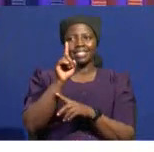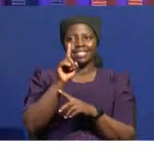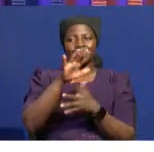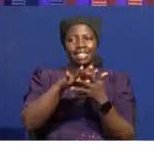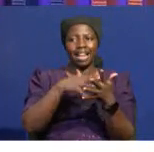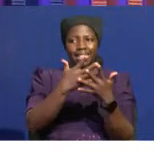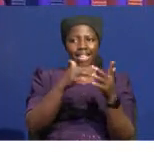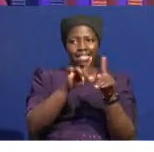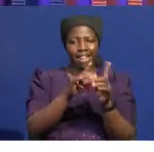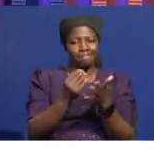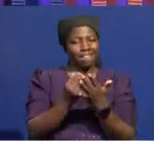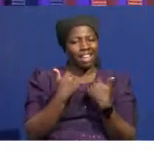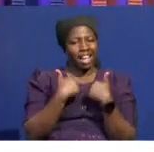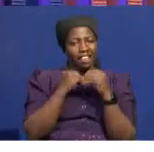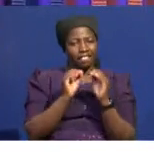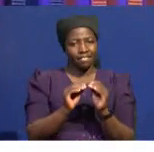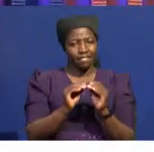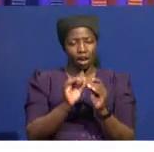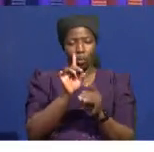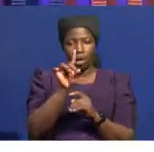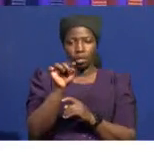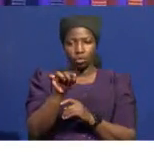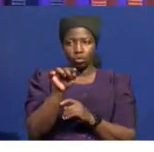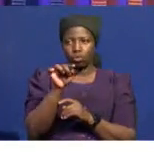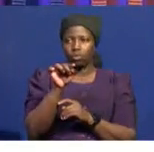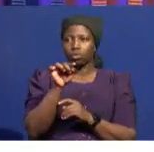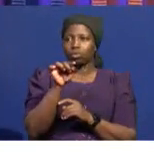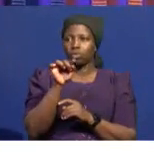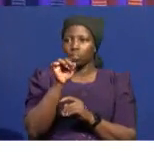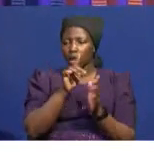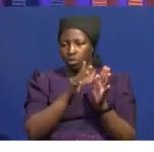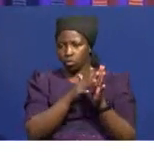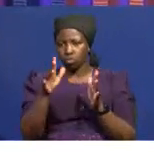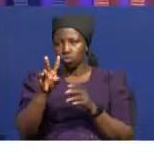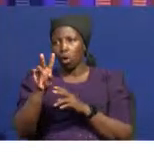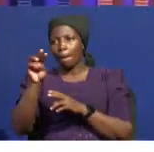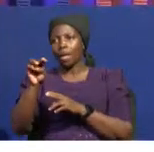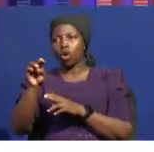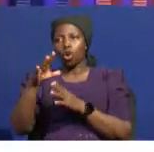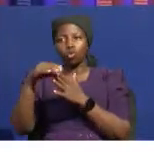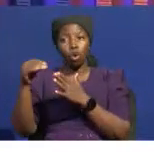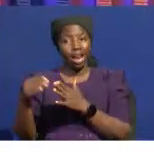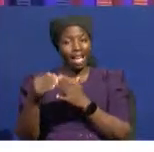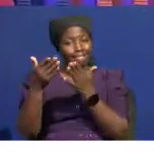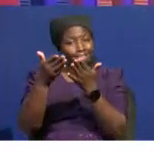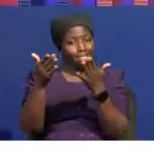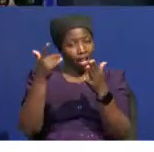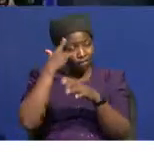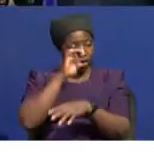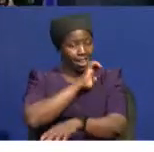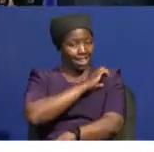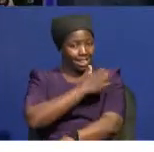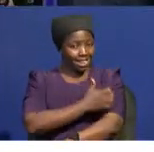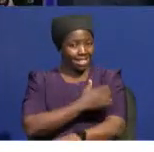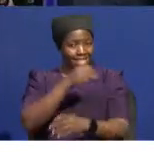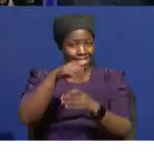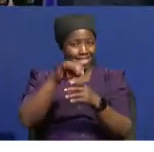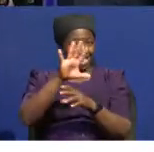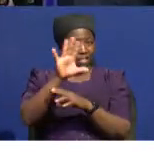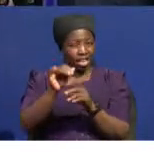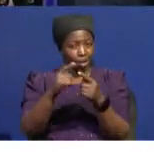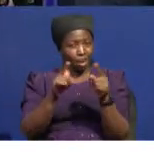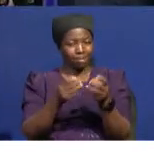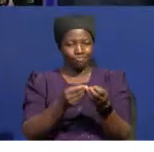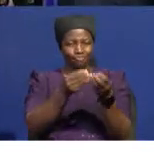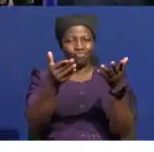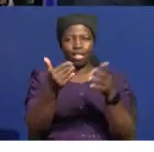see $1 to $2 billion, which are earmarked for energy access in Africa, yet they are not being dispersed. The International